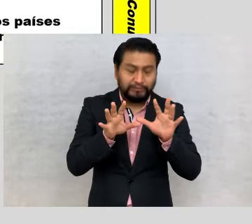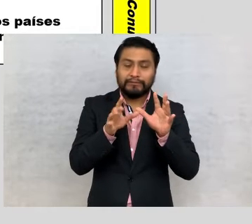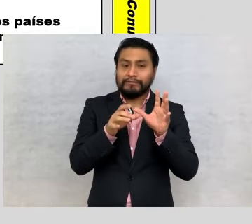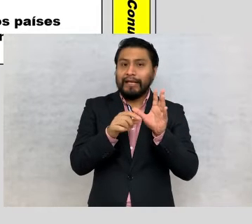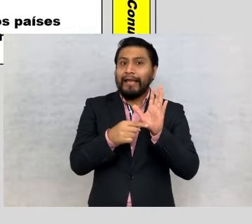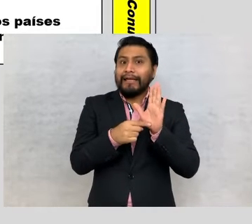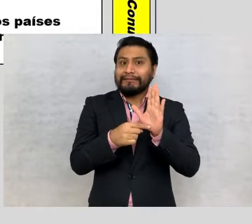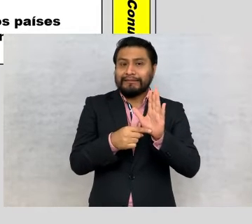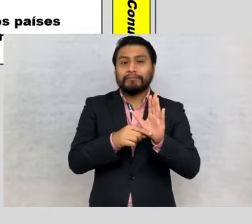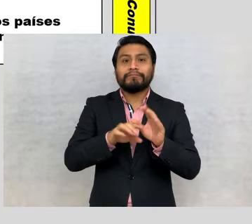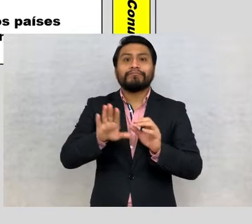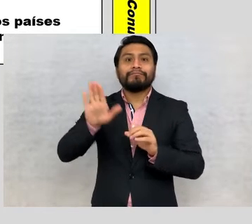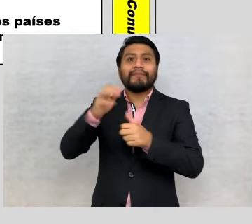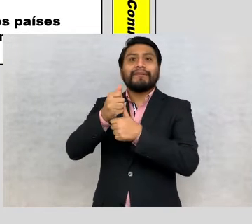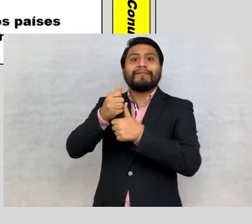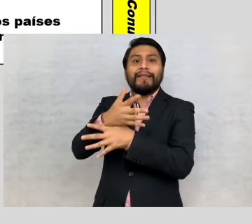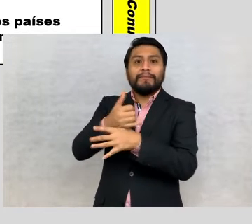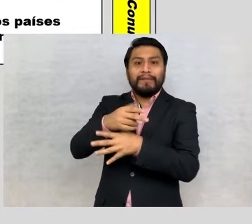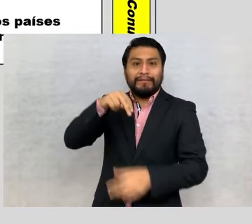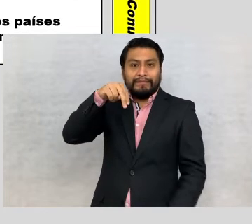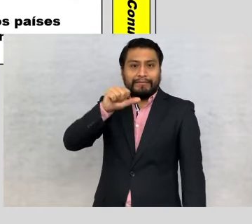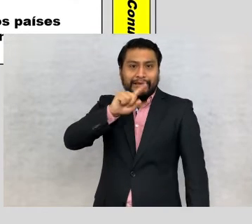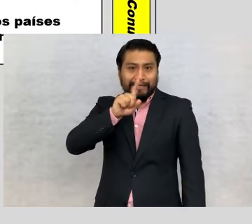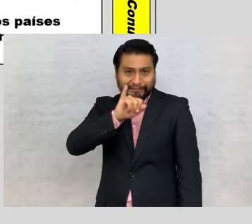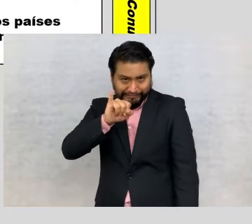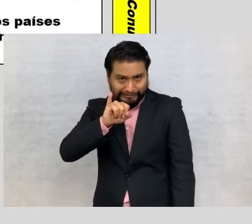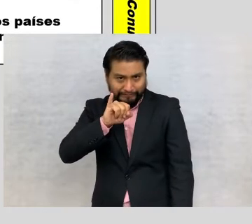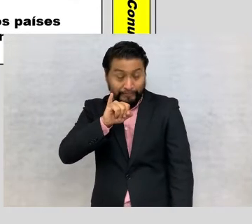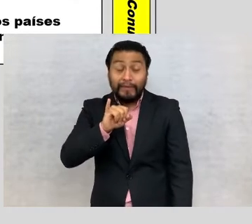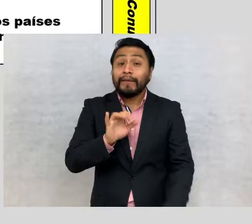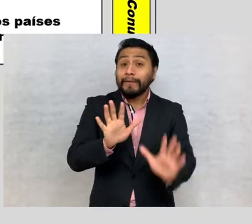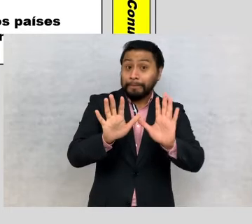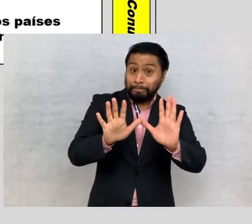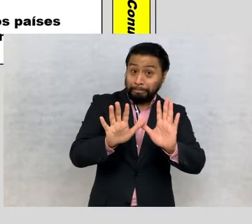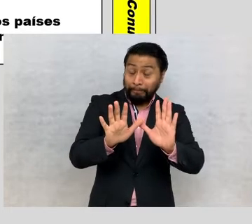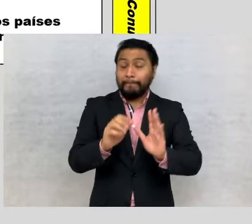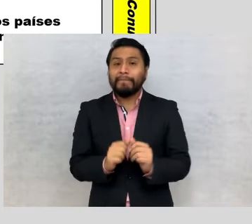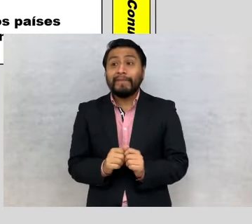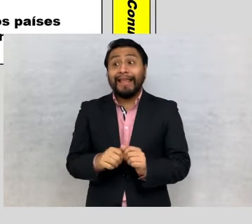of Nazi Germany. Okay. On the other hand,